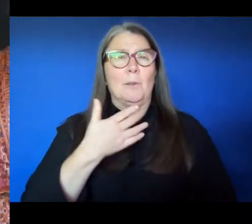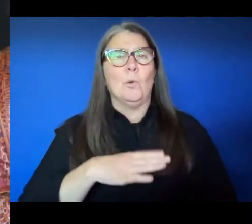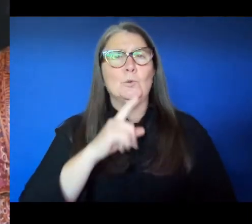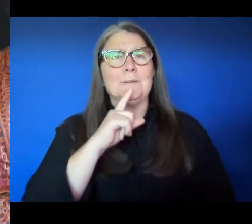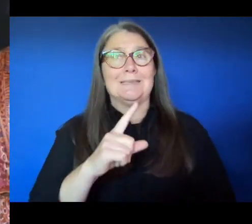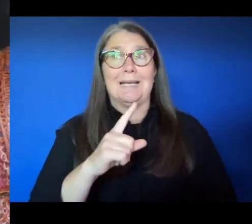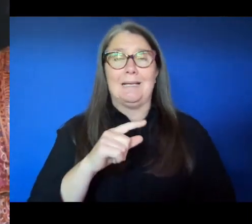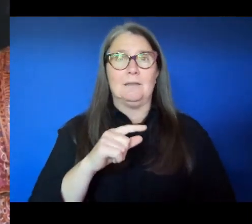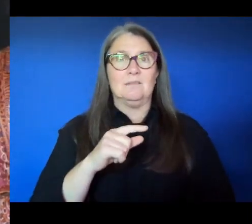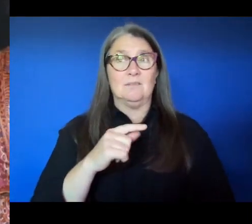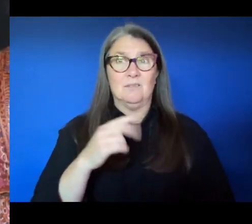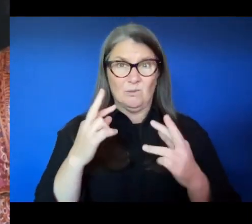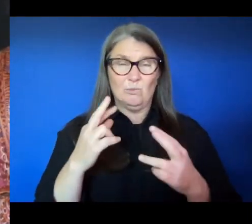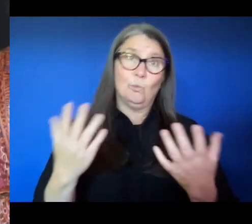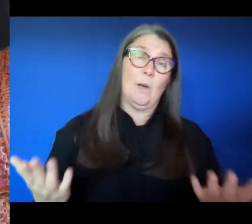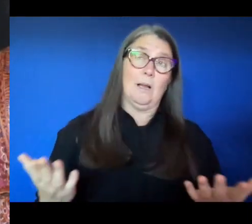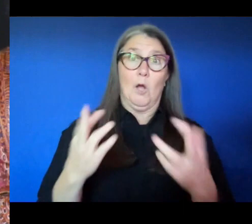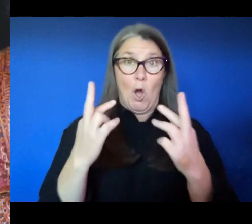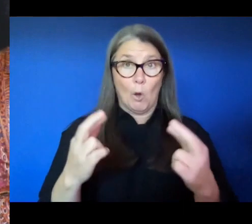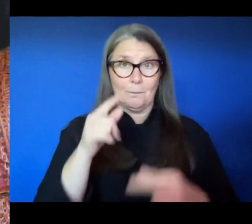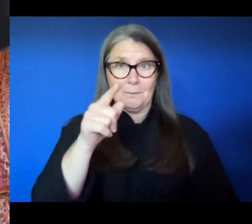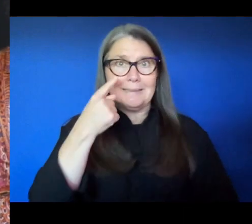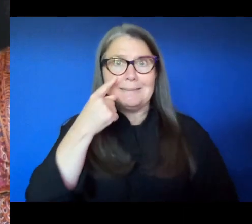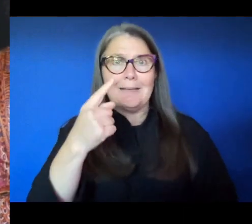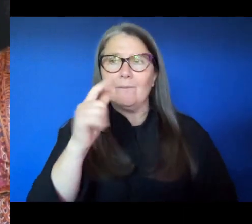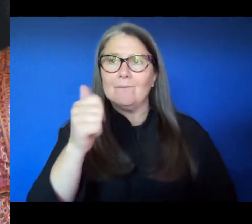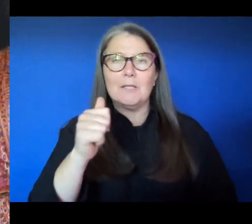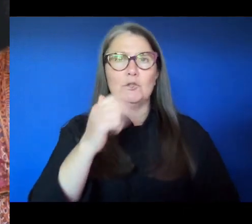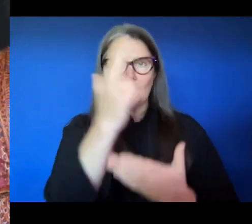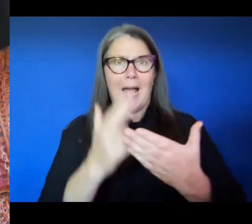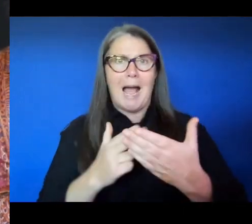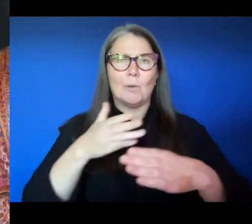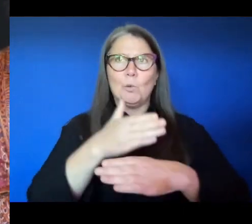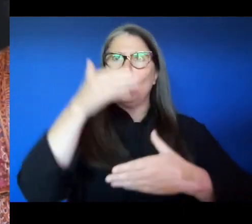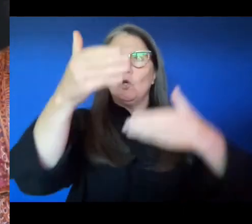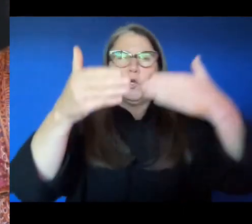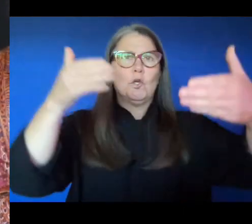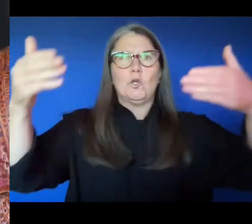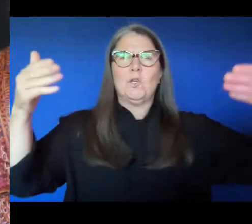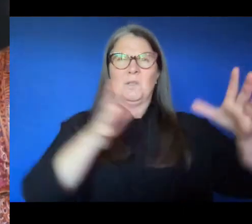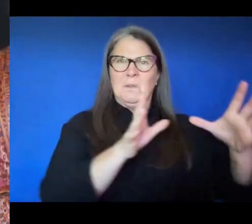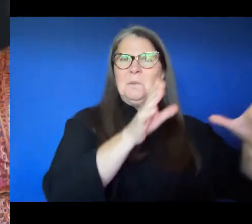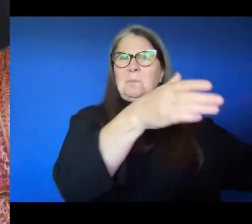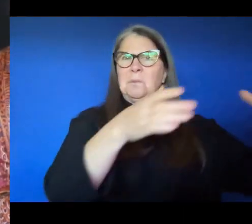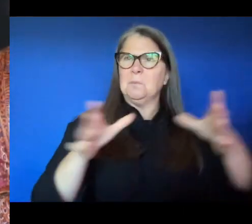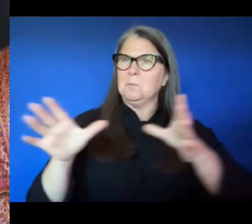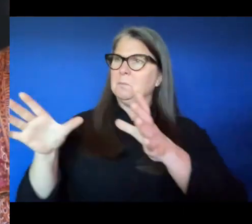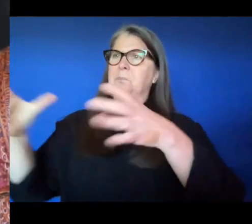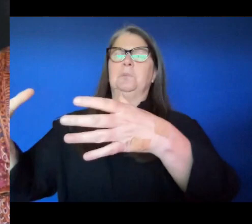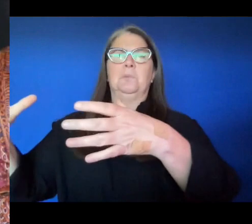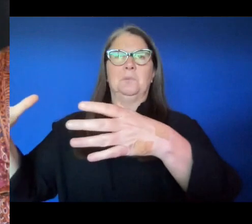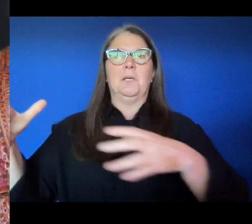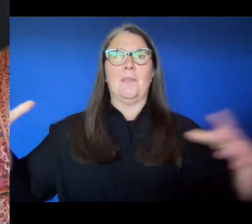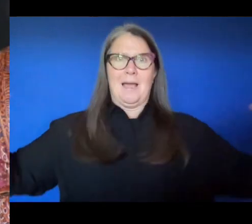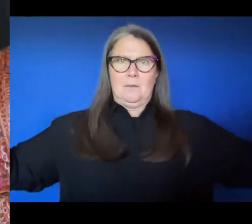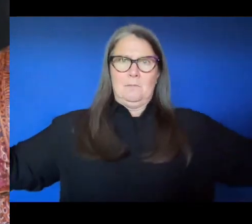hope you've had an opportunity to see upstairs, they're two distinct bodies of work that have come together within that